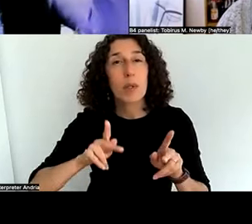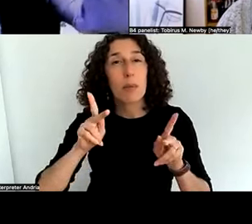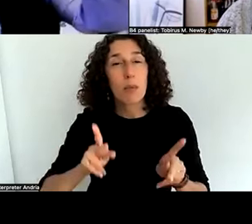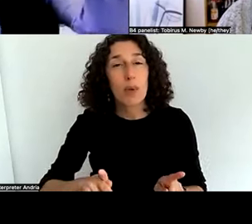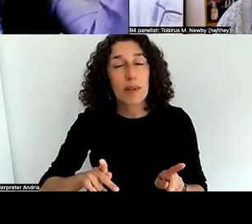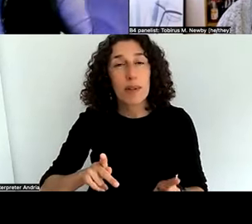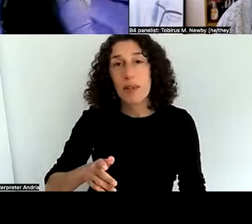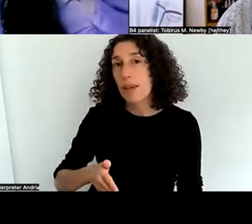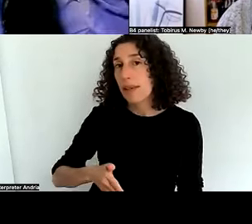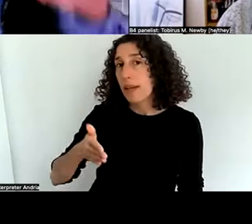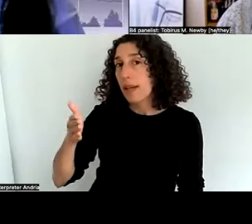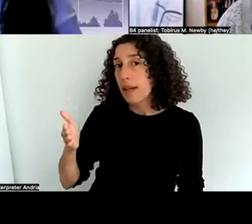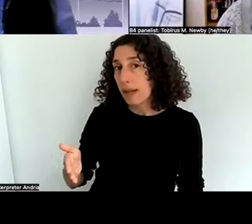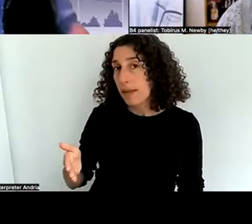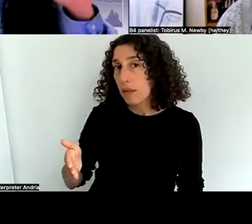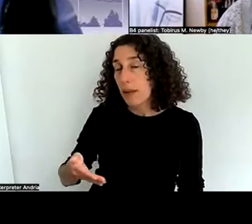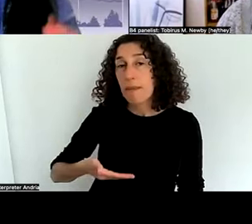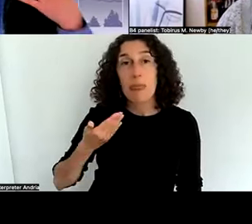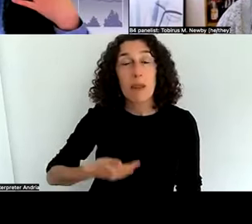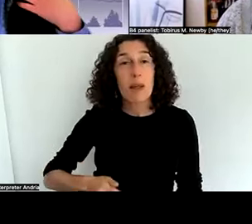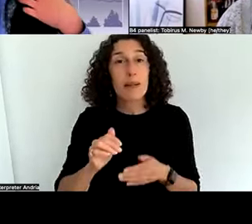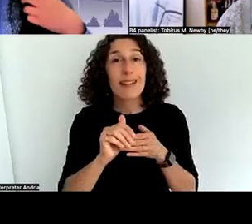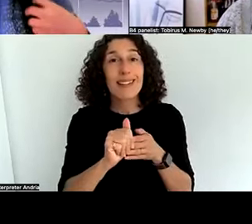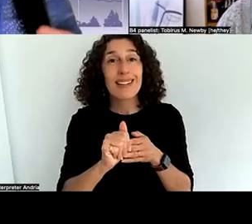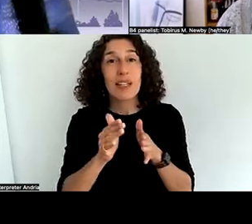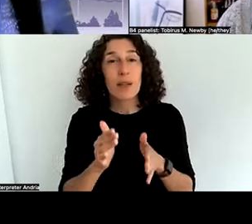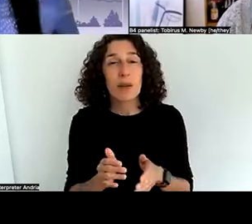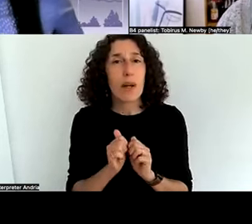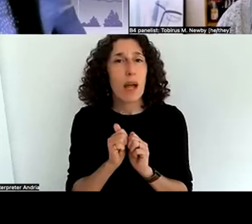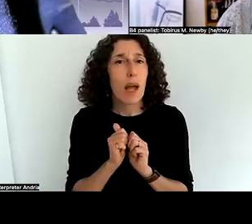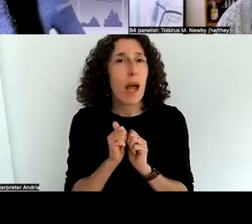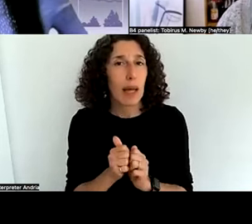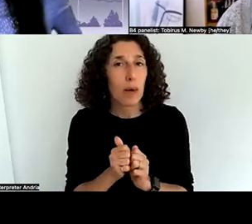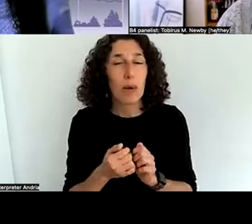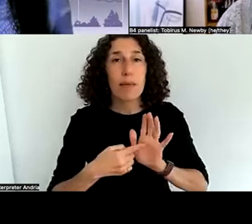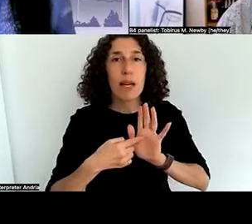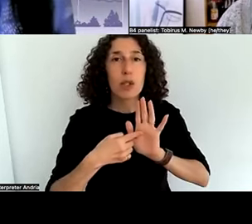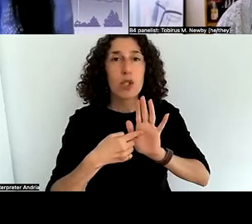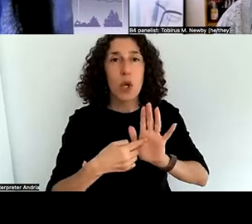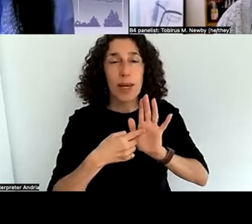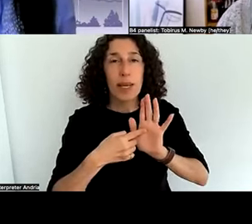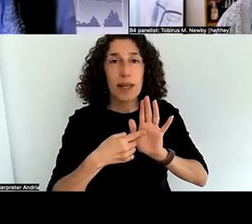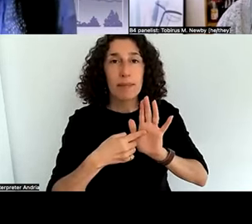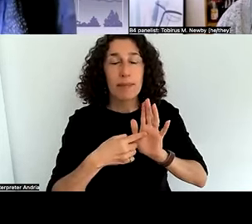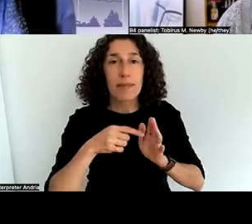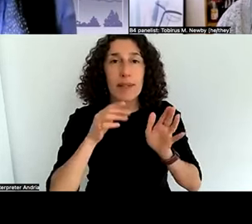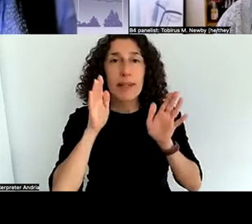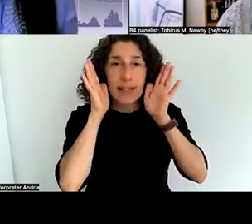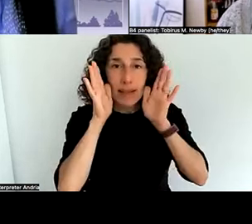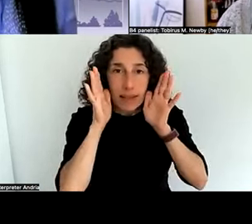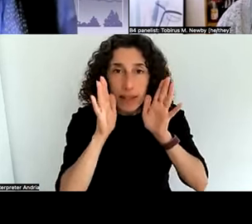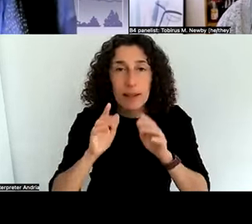if as a leader, like how am I listening to, you know, students or